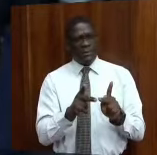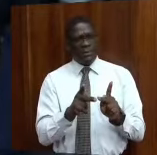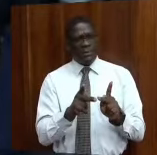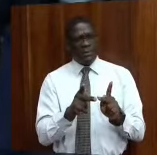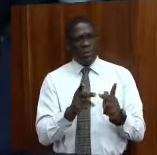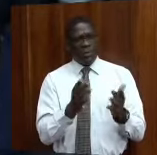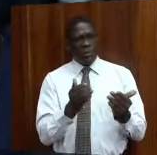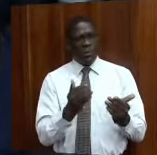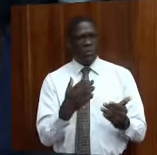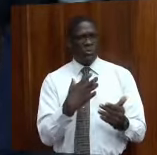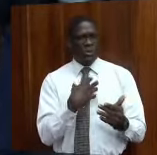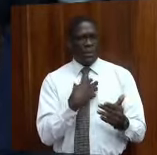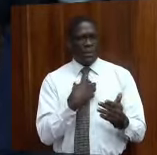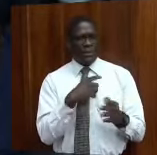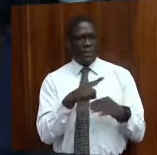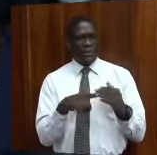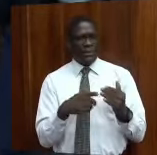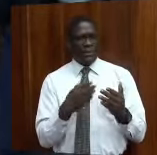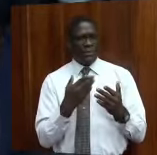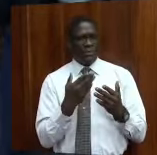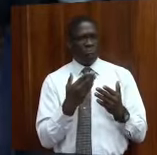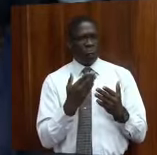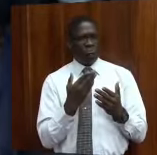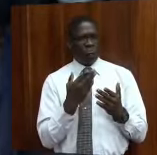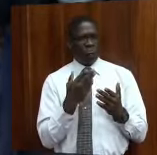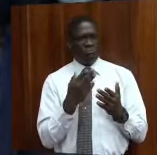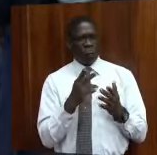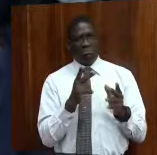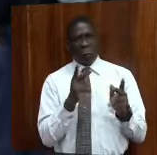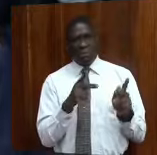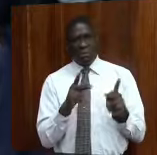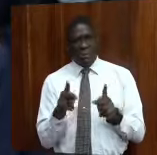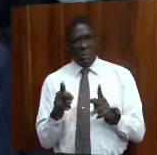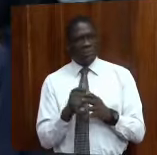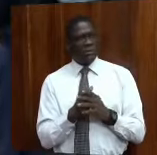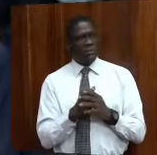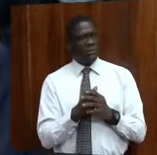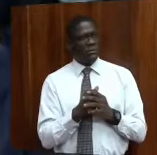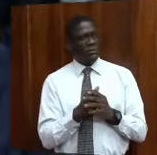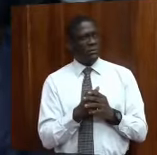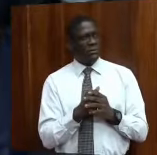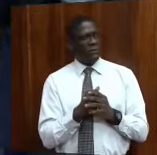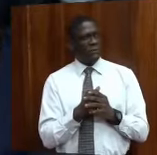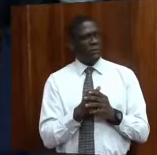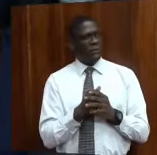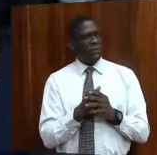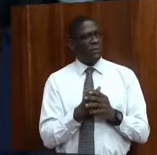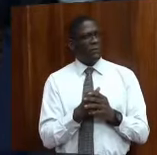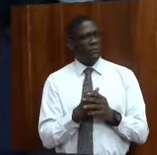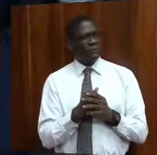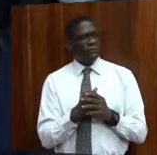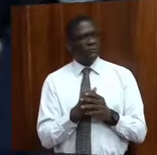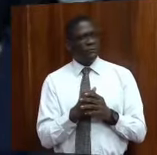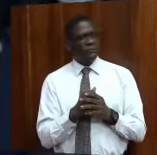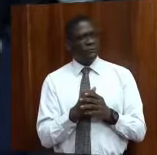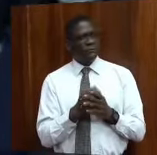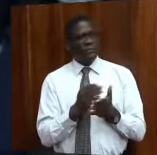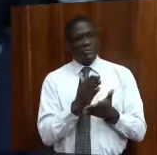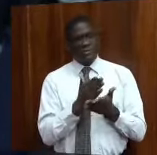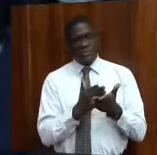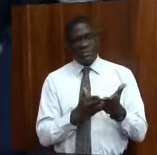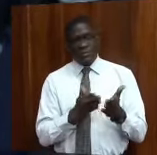they will say. Too much, too fast, they will say. Pie in the sky, they will scream. Interesting proposals, they will say. But how will you achieve